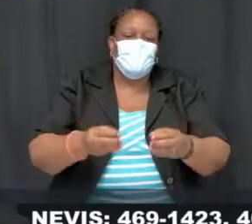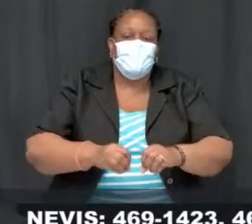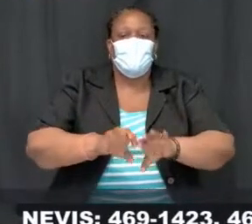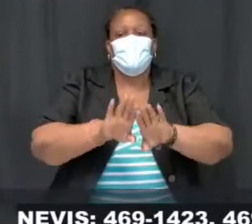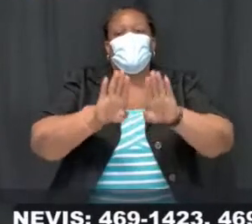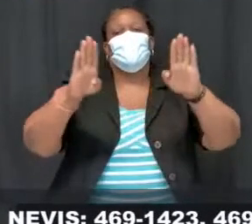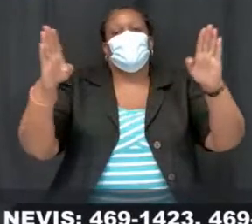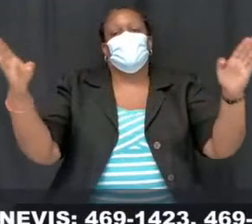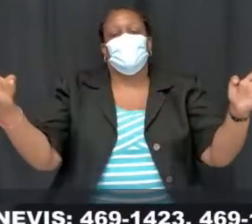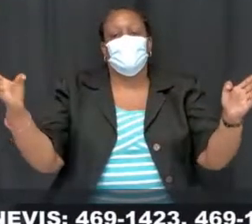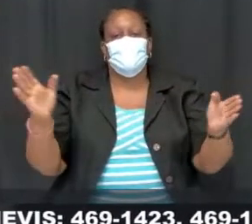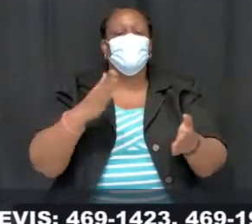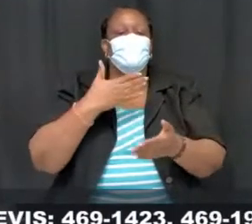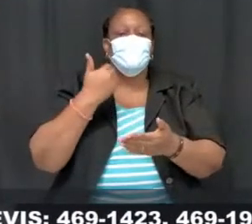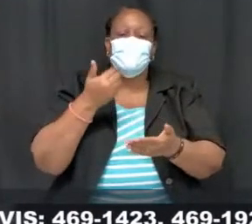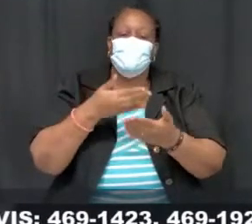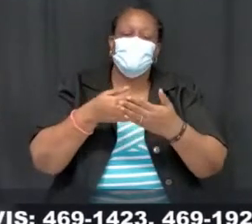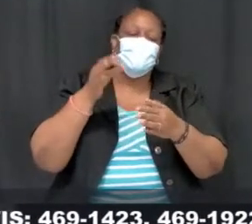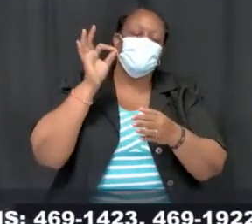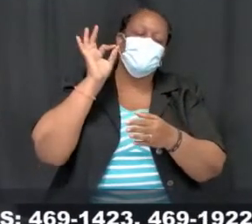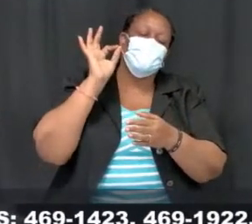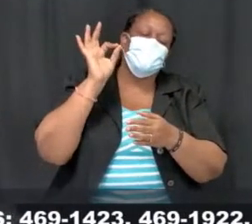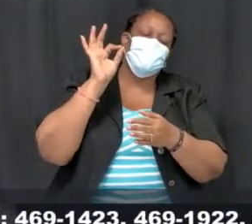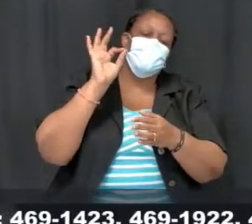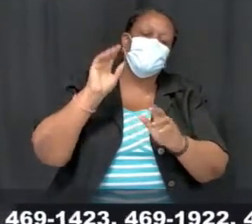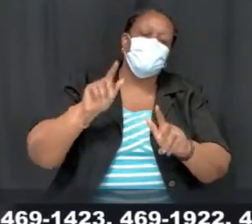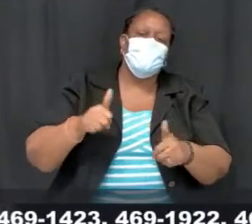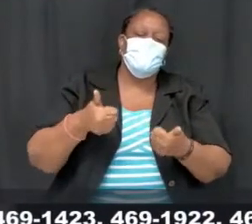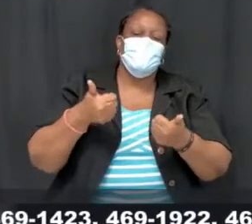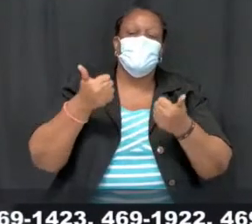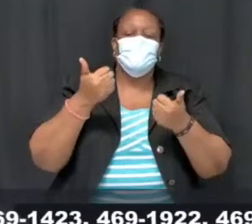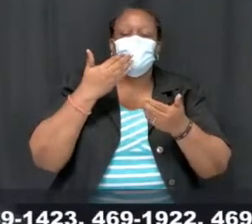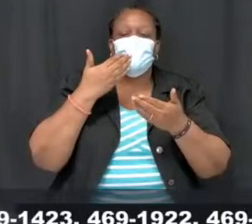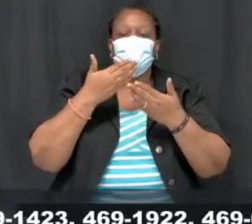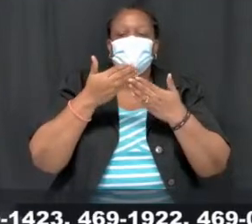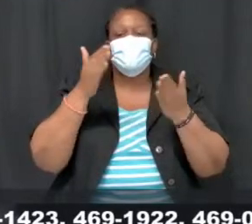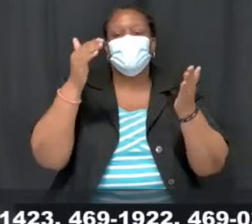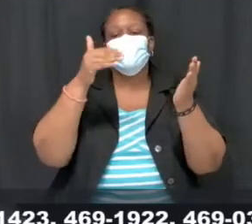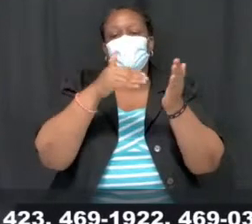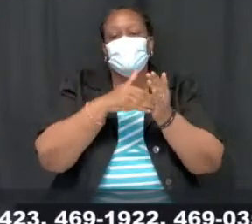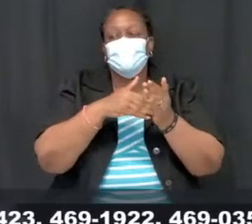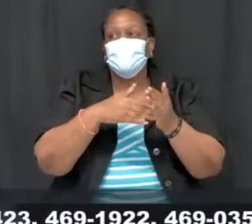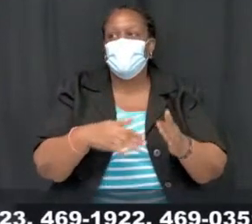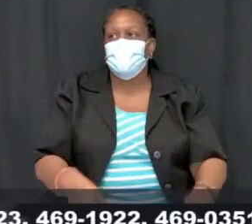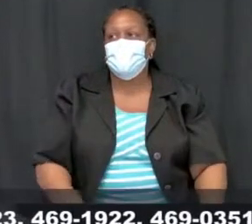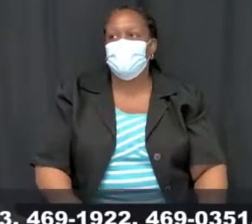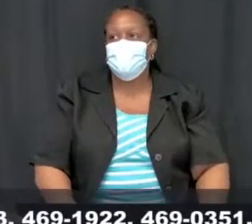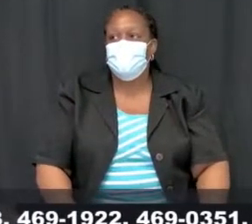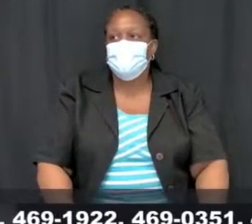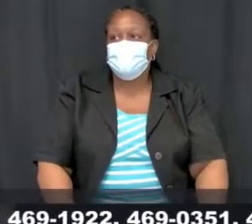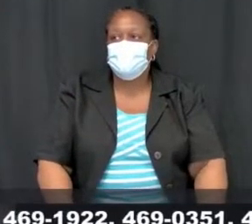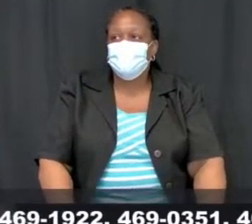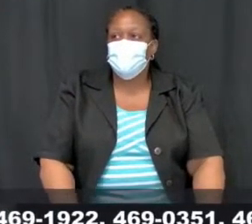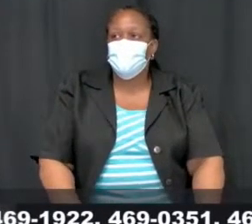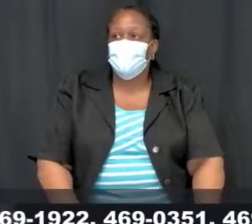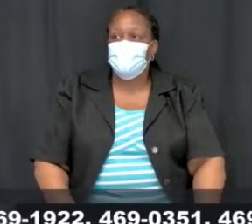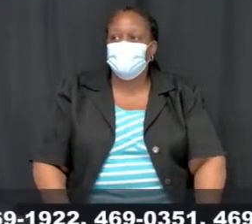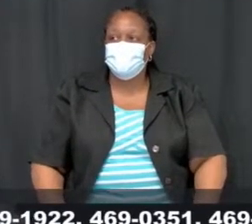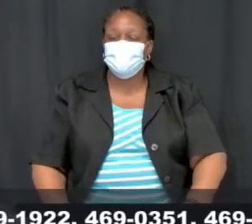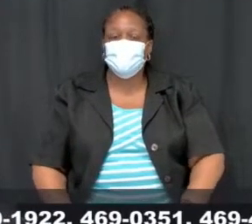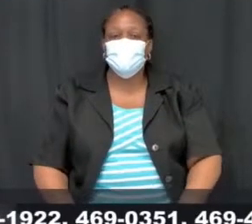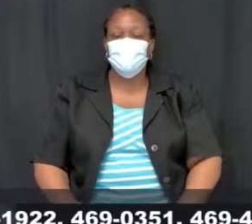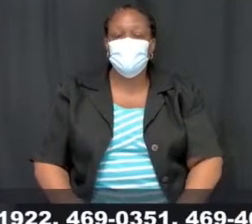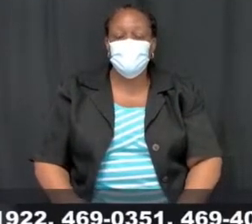would be able to reach 70% who are fully vaccinated. We'll be starting vaccinating children between the age